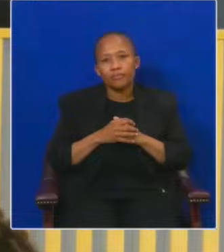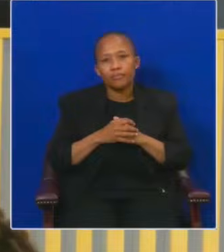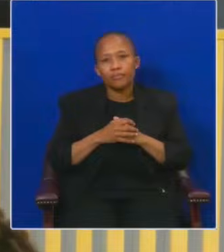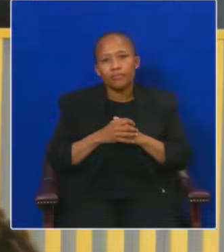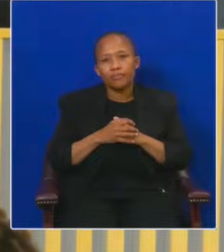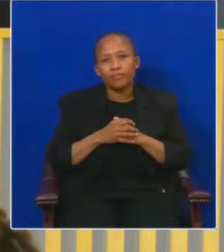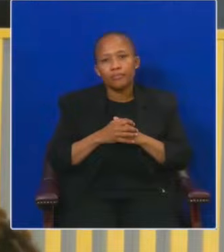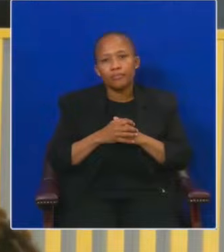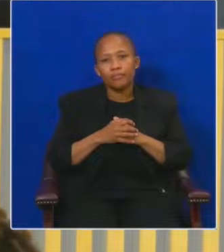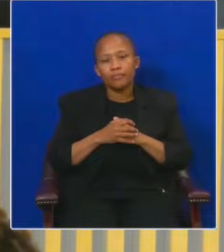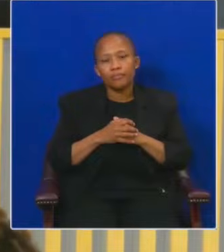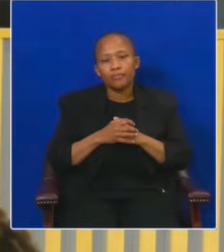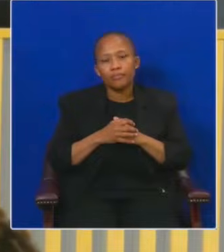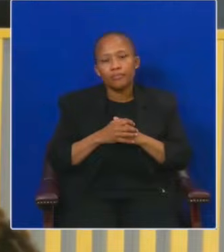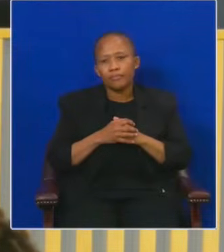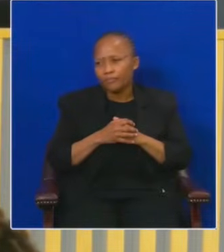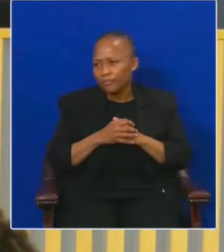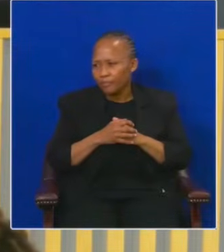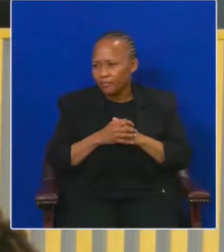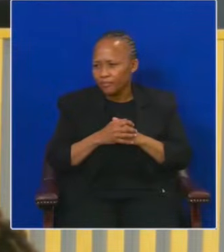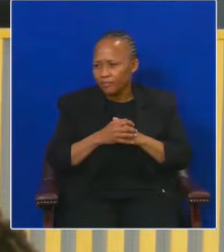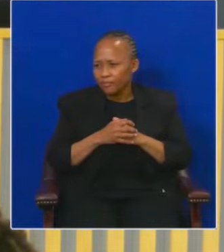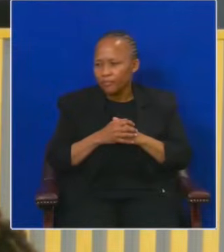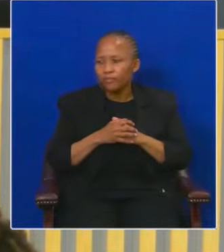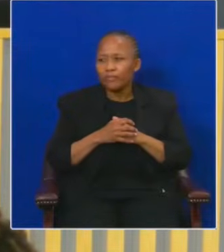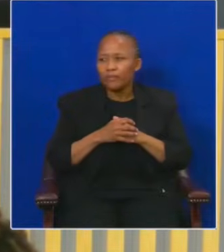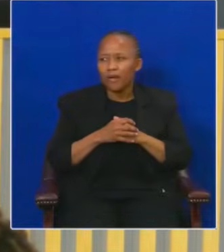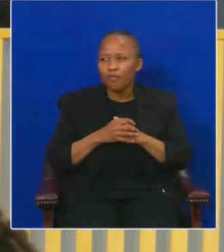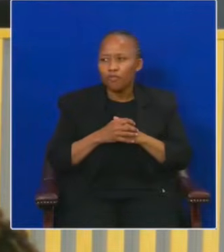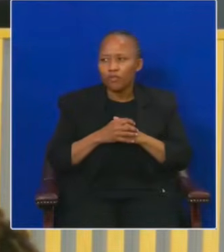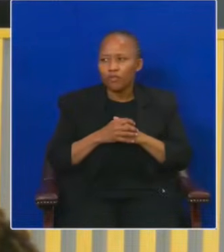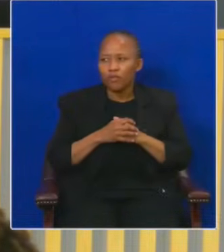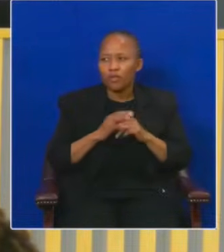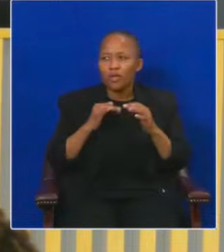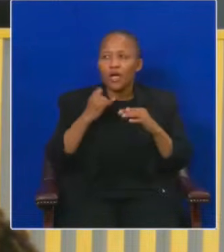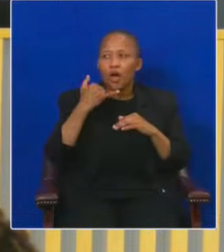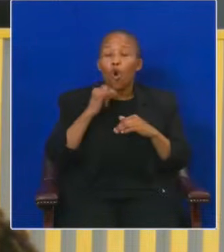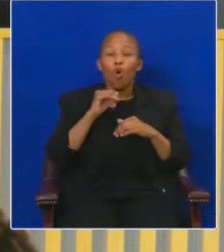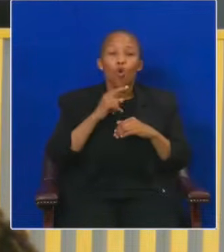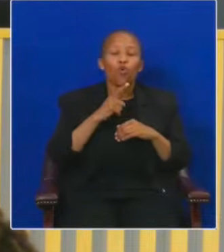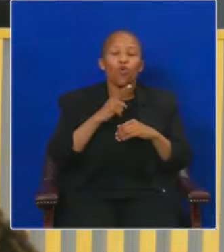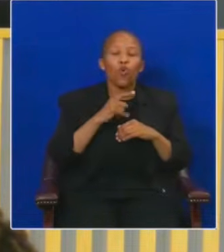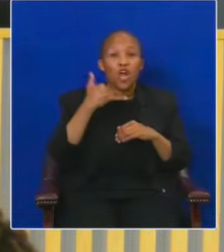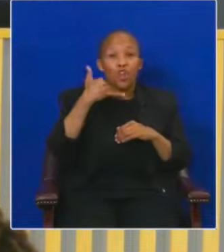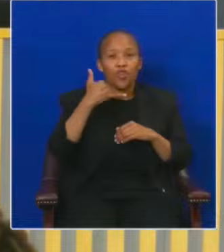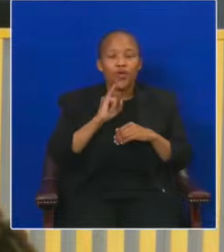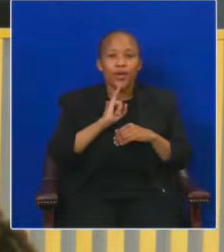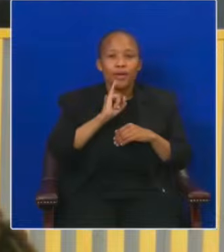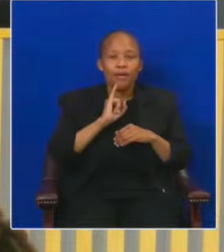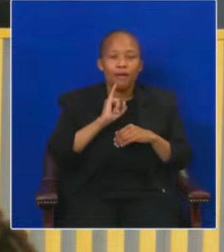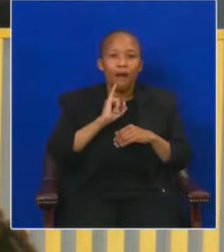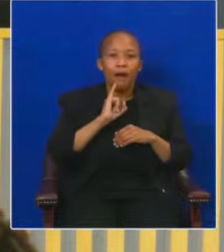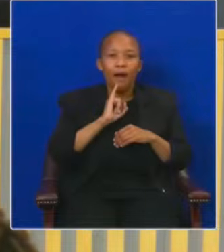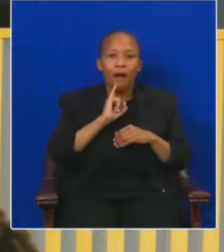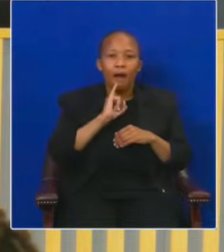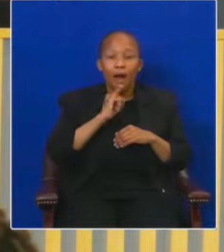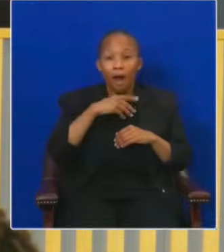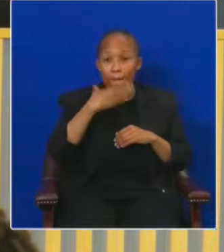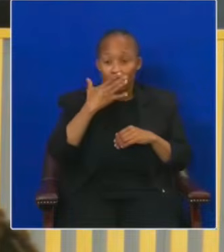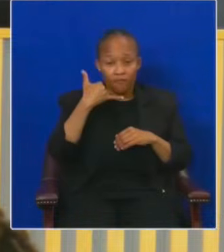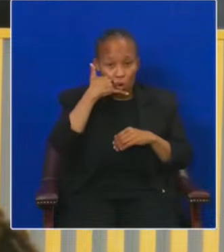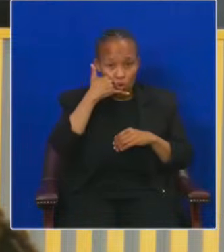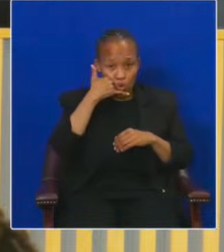iPhones, 3 iPhones that belong to Mr. Matlala and Mrs. Matlala,